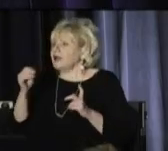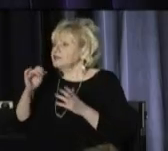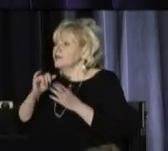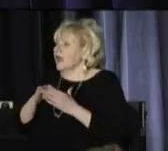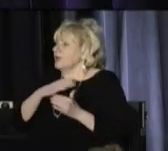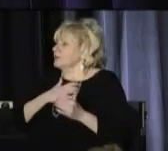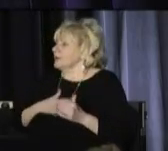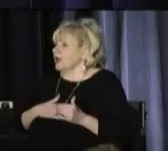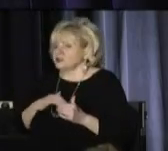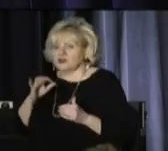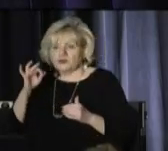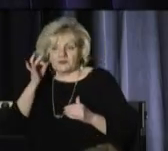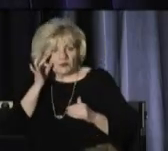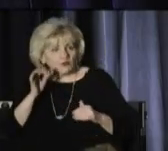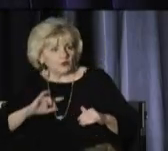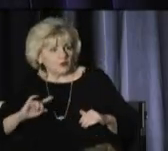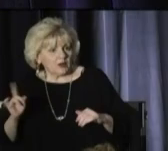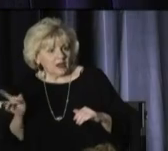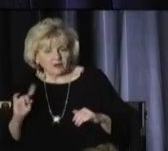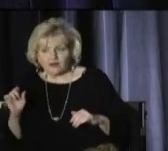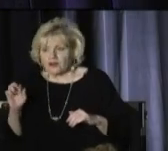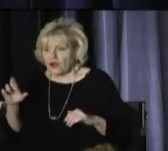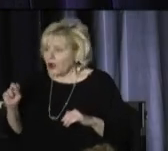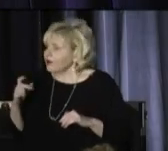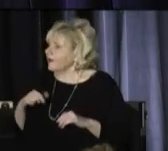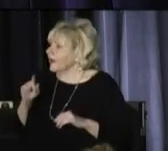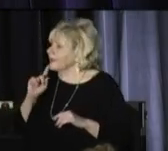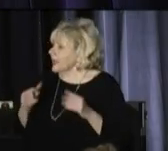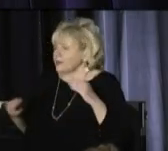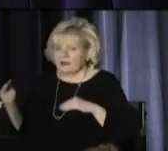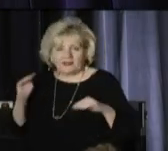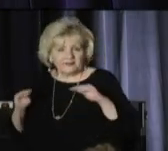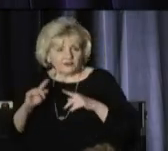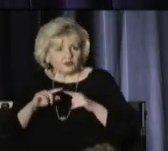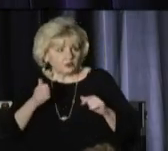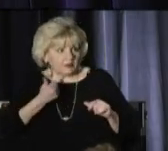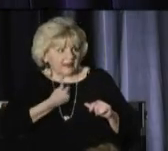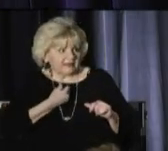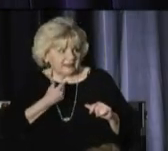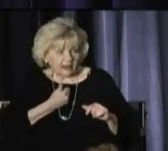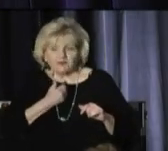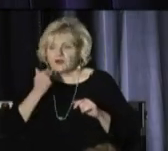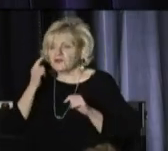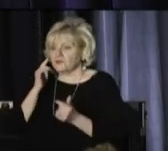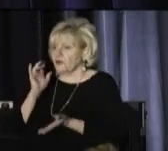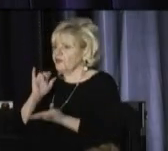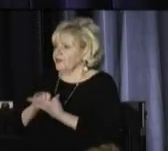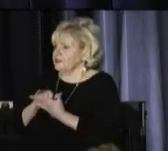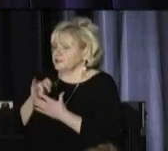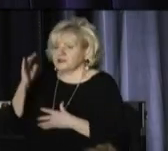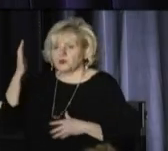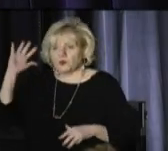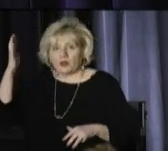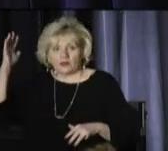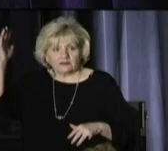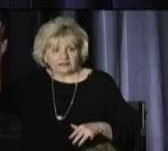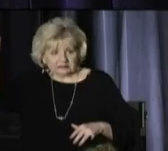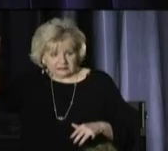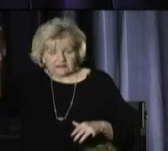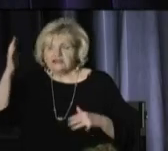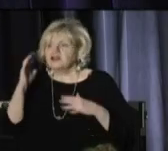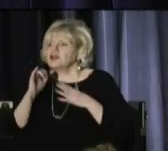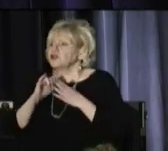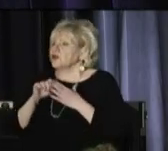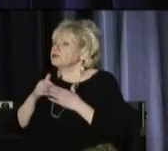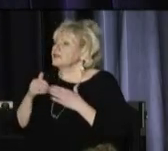fruit, whatever the fuck. I am a feast onto myself. In this wilderness, the feral